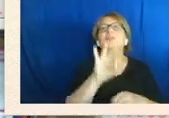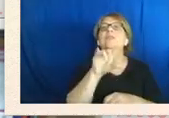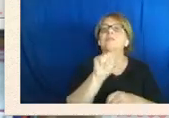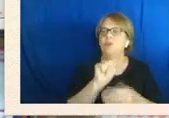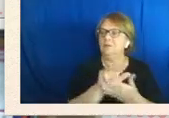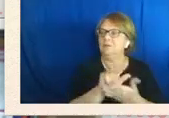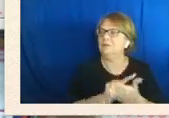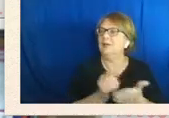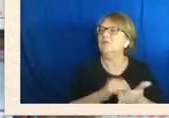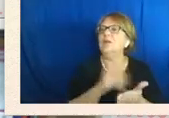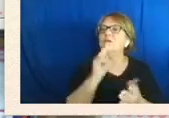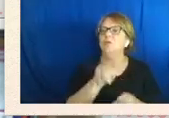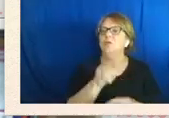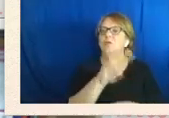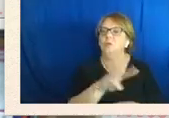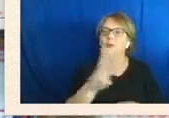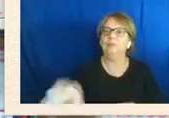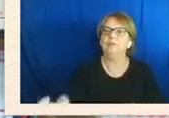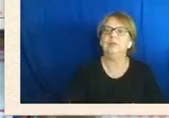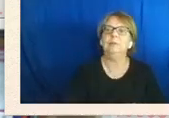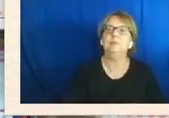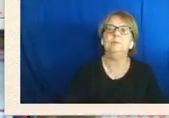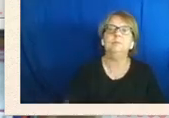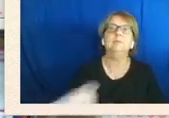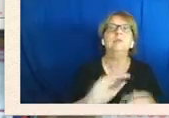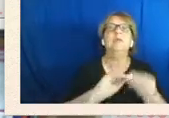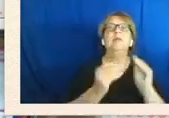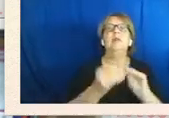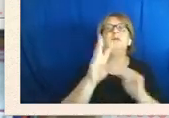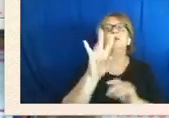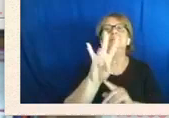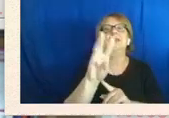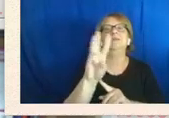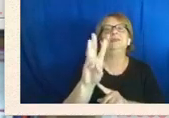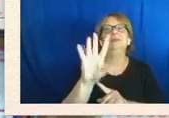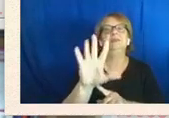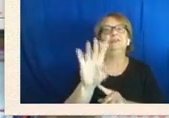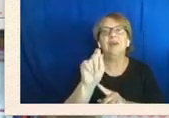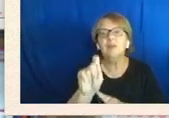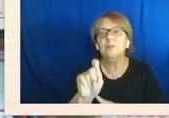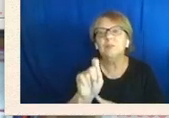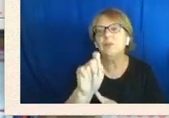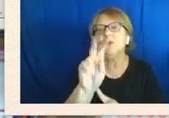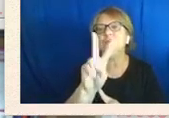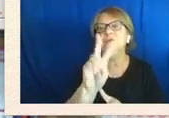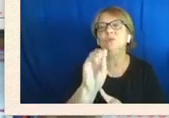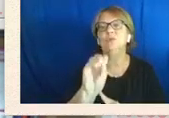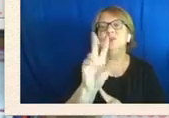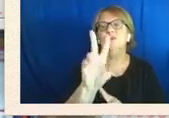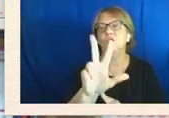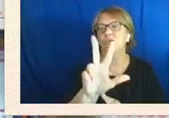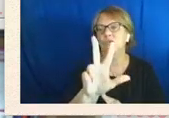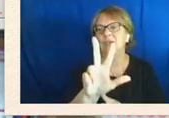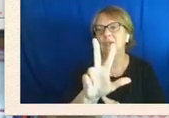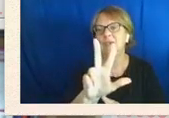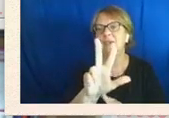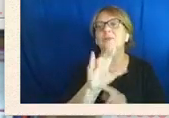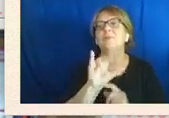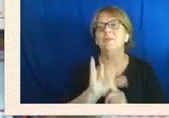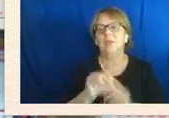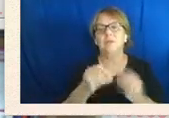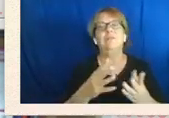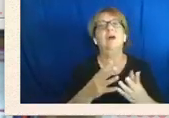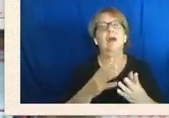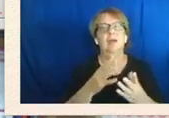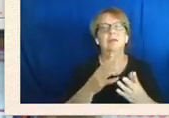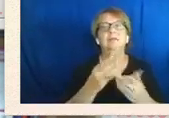website, Florida statute 765.203 provides a suggested designation